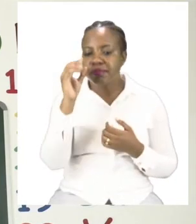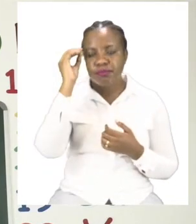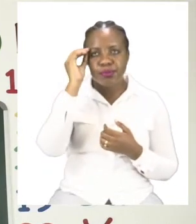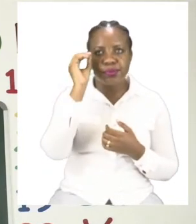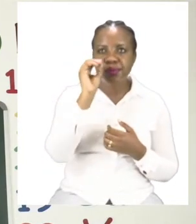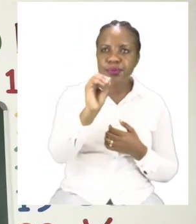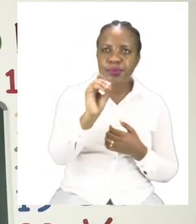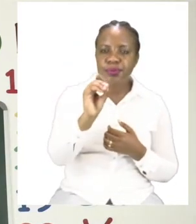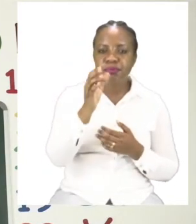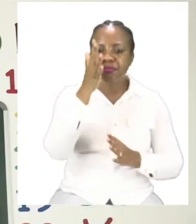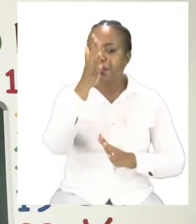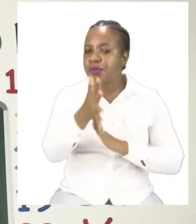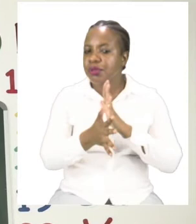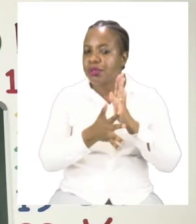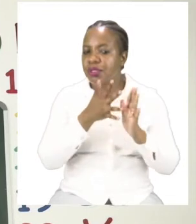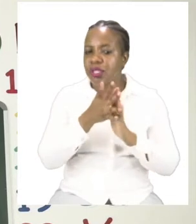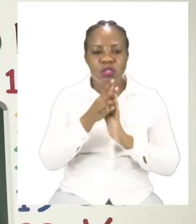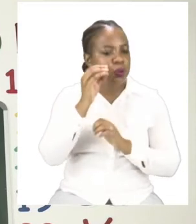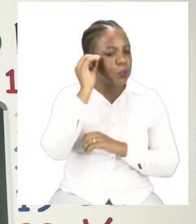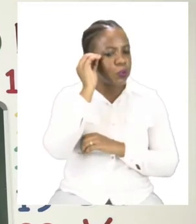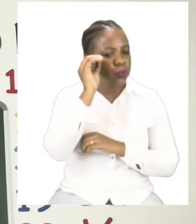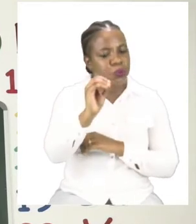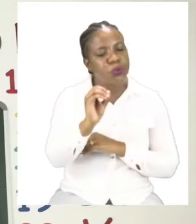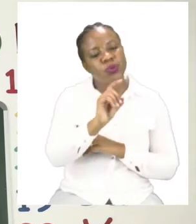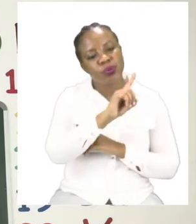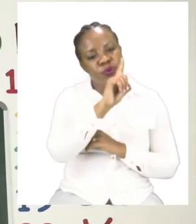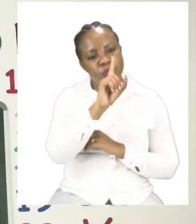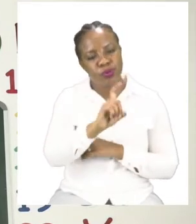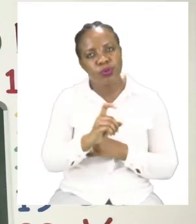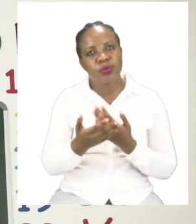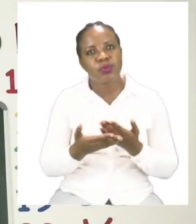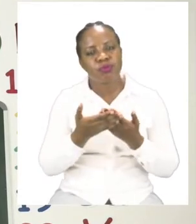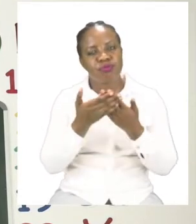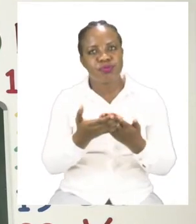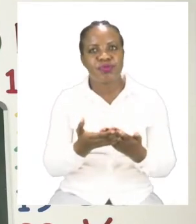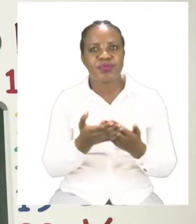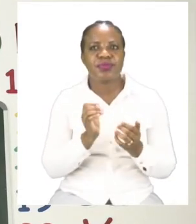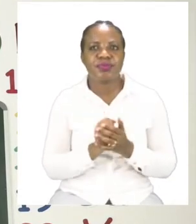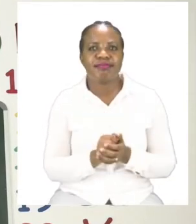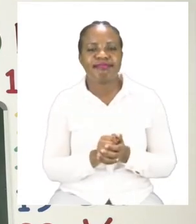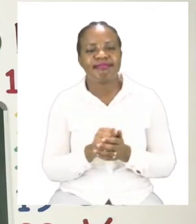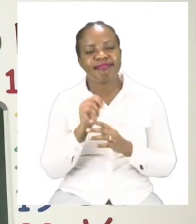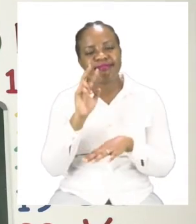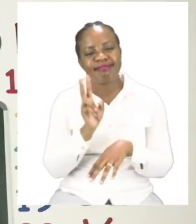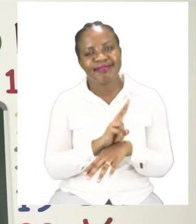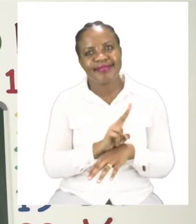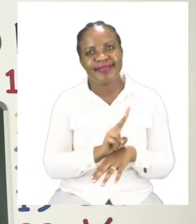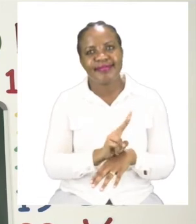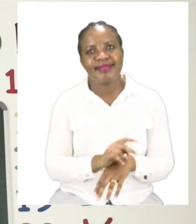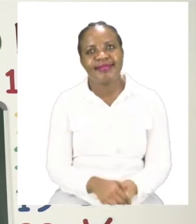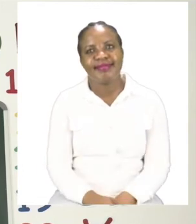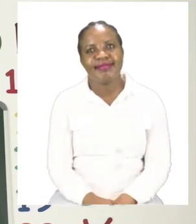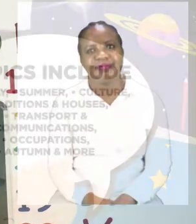a word, it's okay to ask for help, just for that one word. I will see you soon after